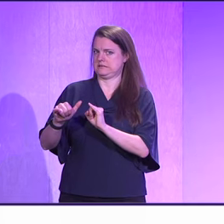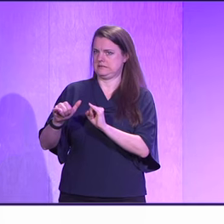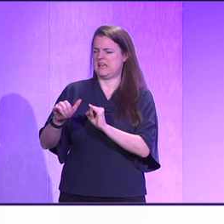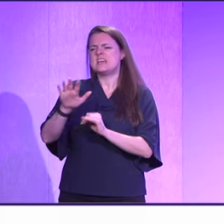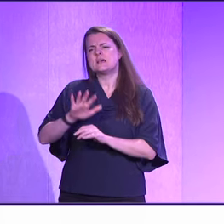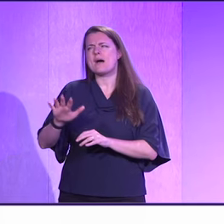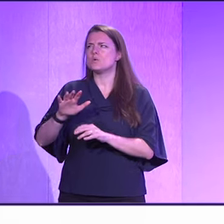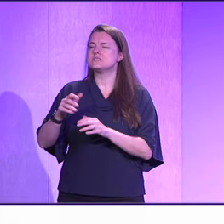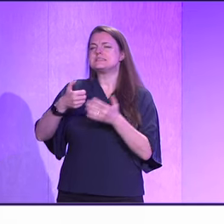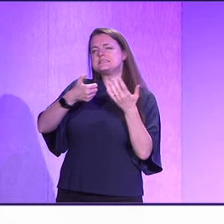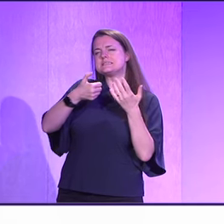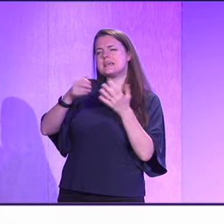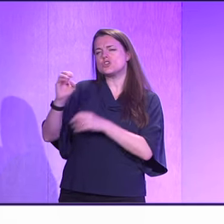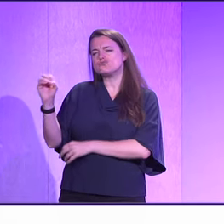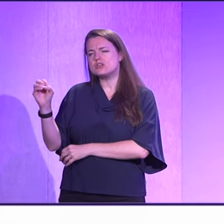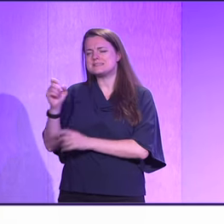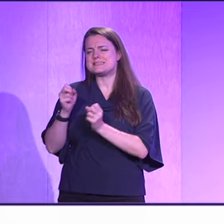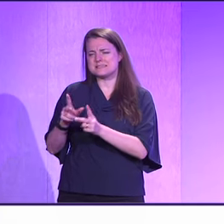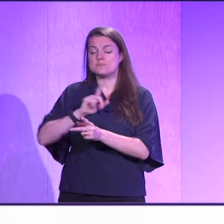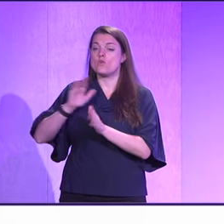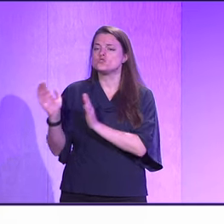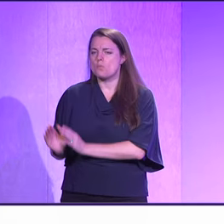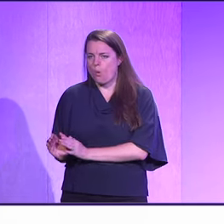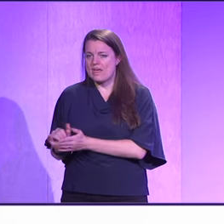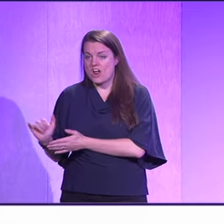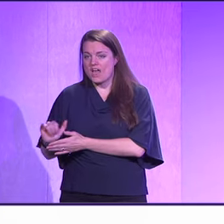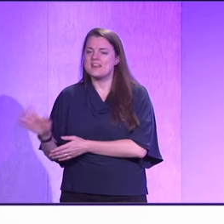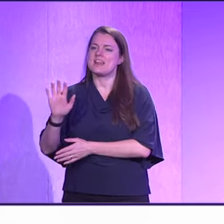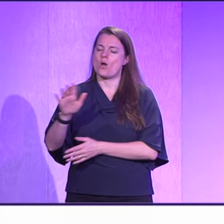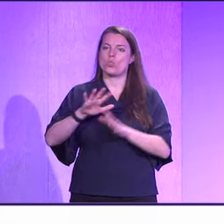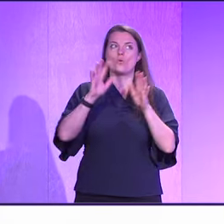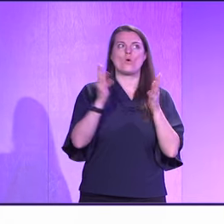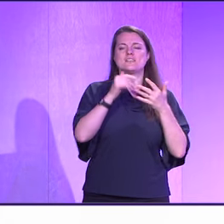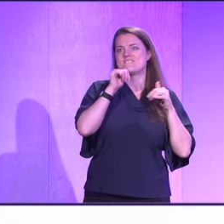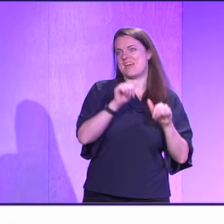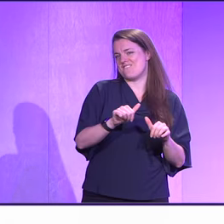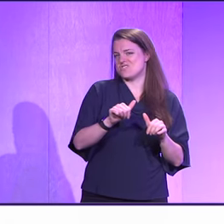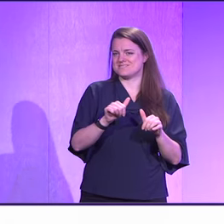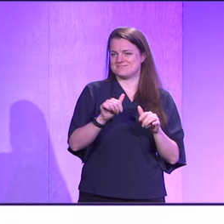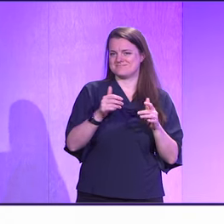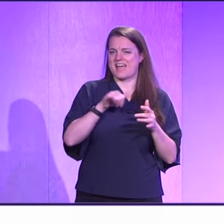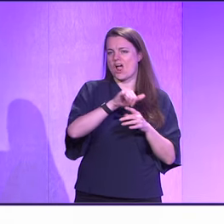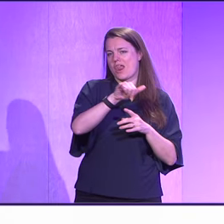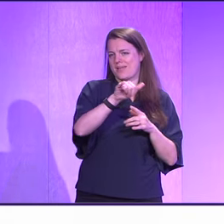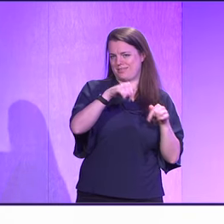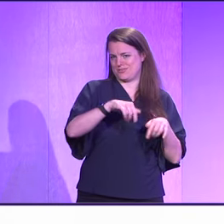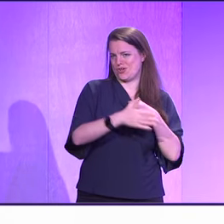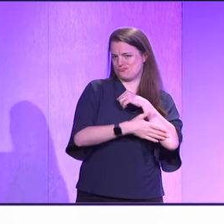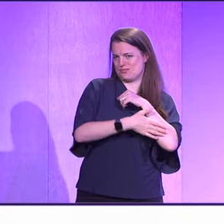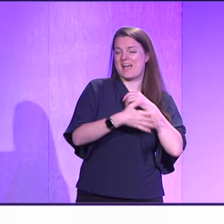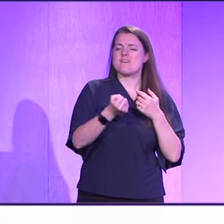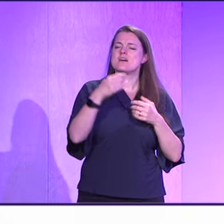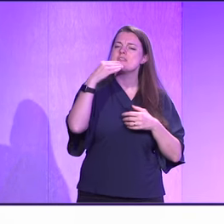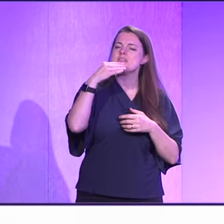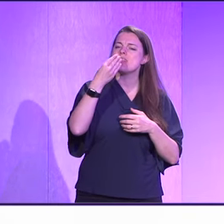takes about 600 systems to run a small airline. The world's favorite airline in this country has about 900 systems.